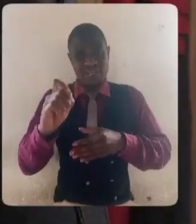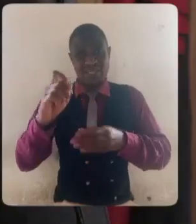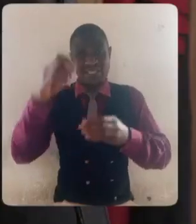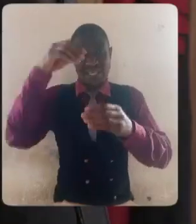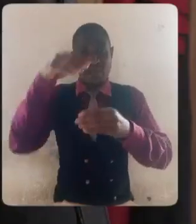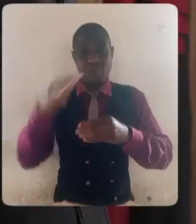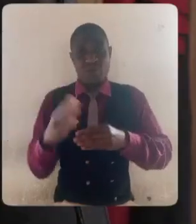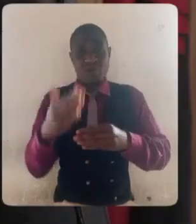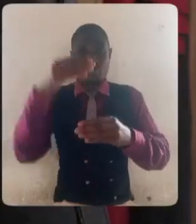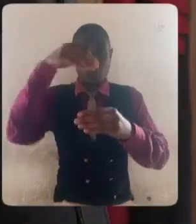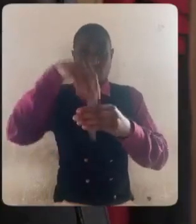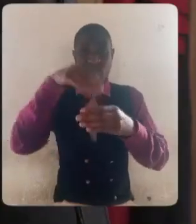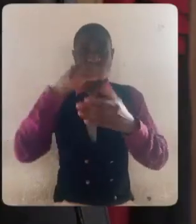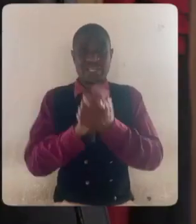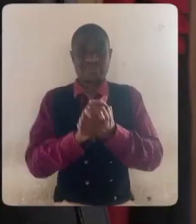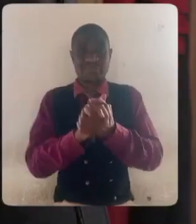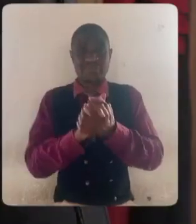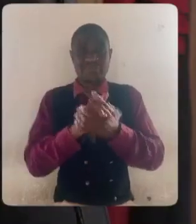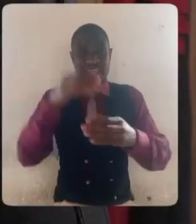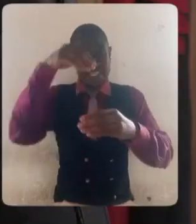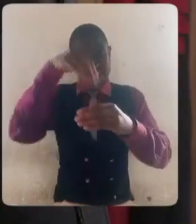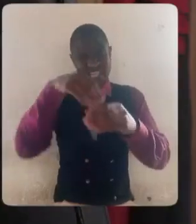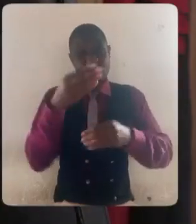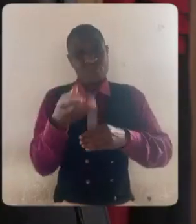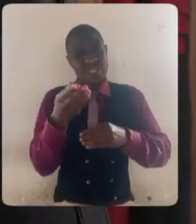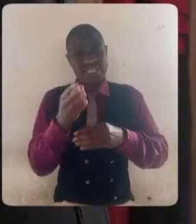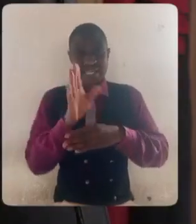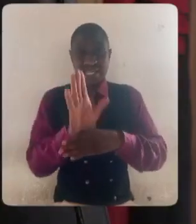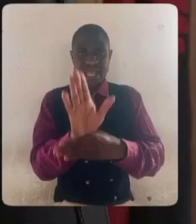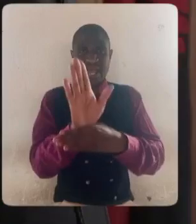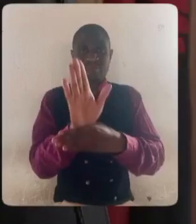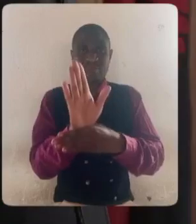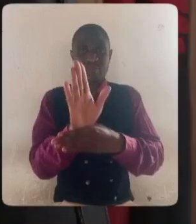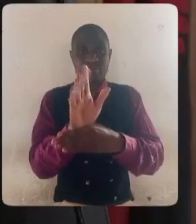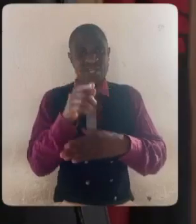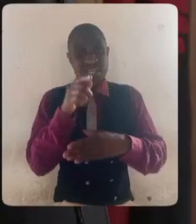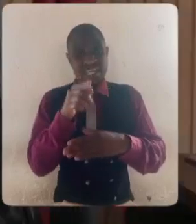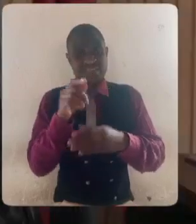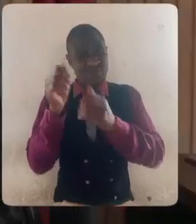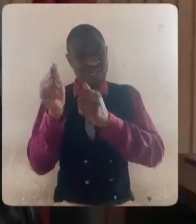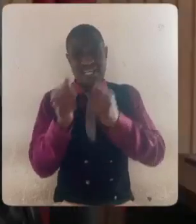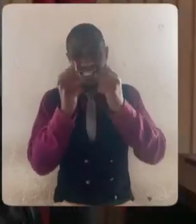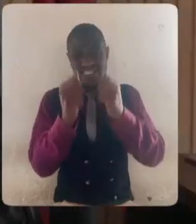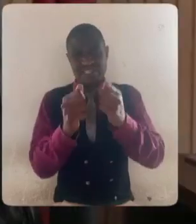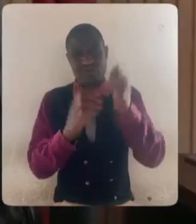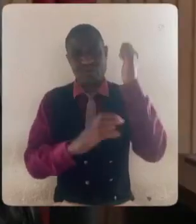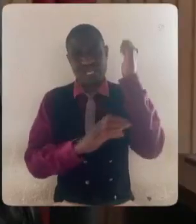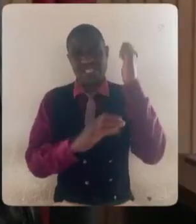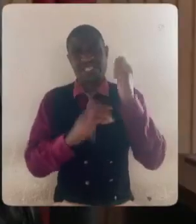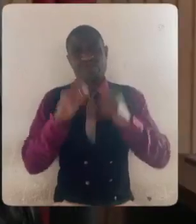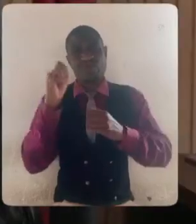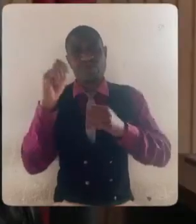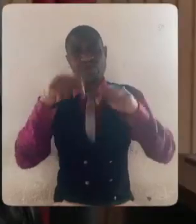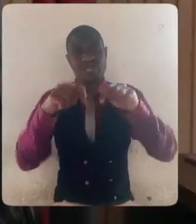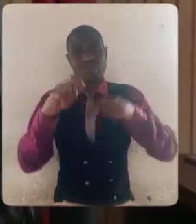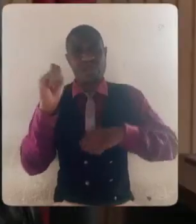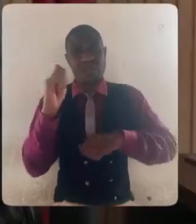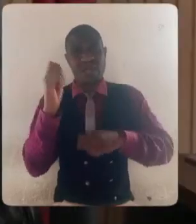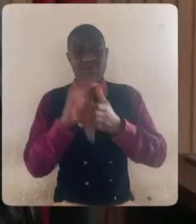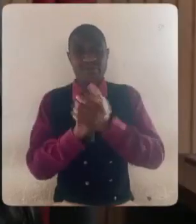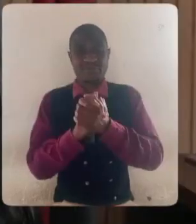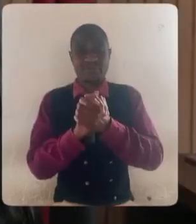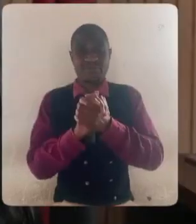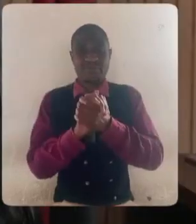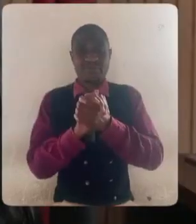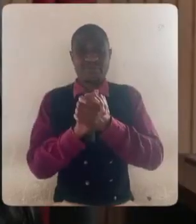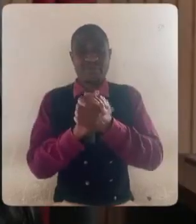and ensure credible, free, fair, and peaceful elections. Let every vote count, let every